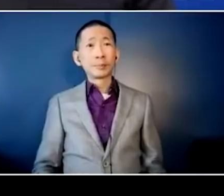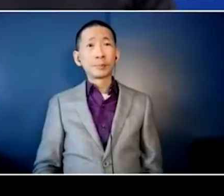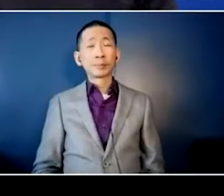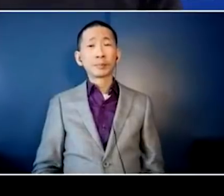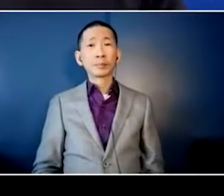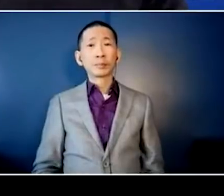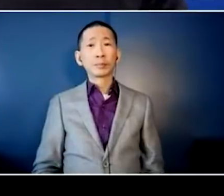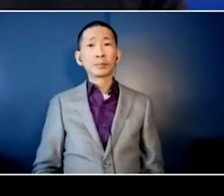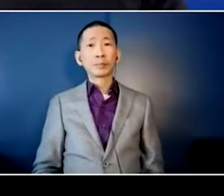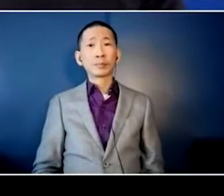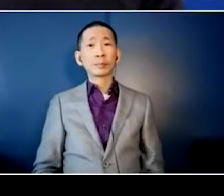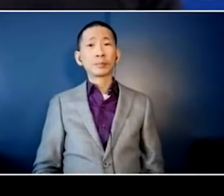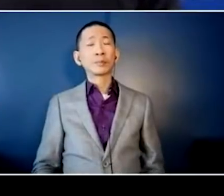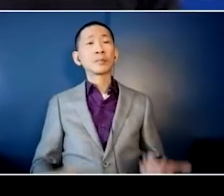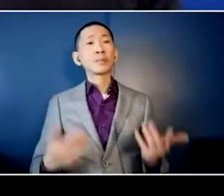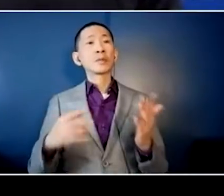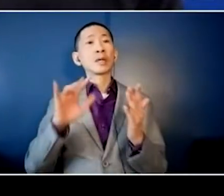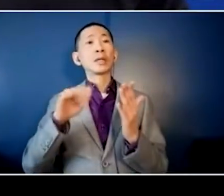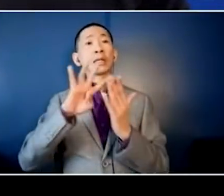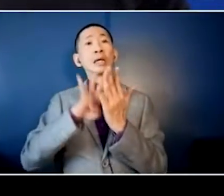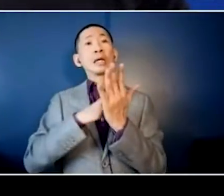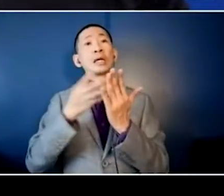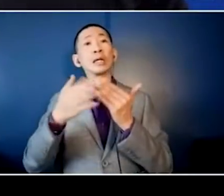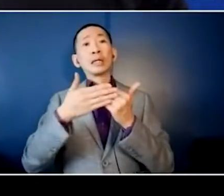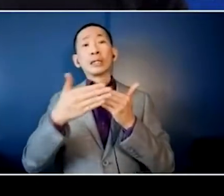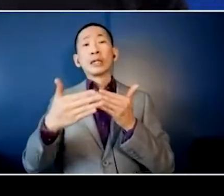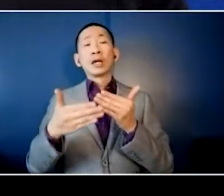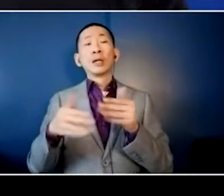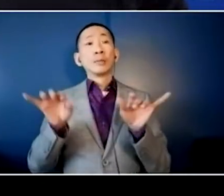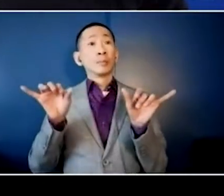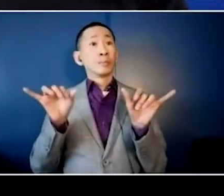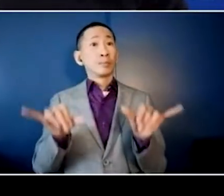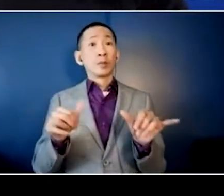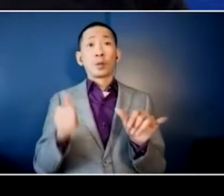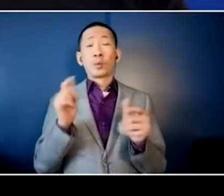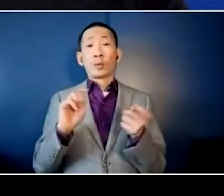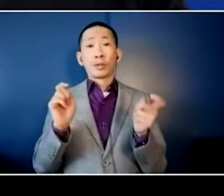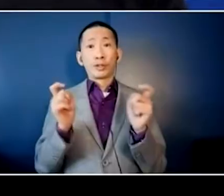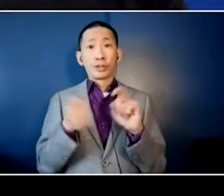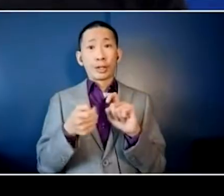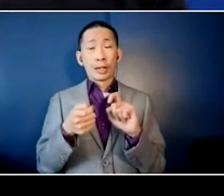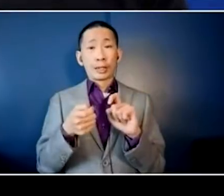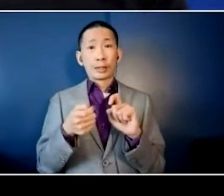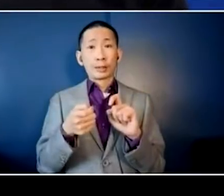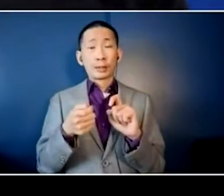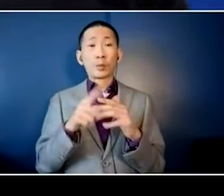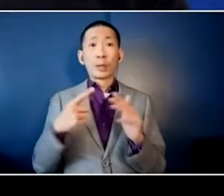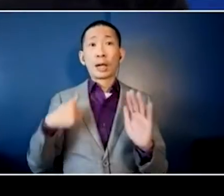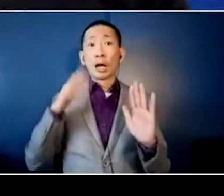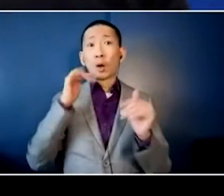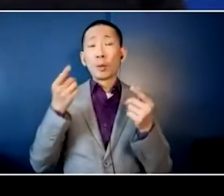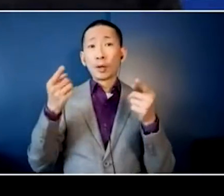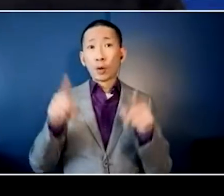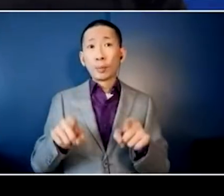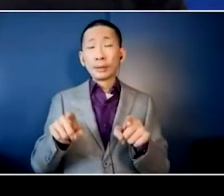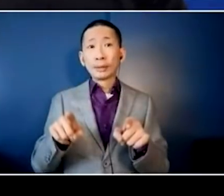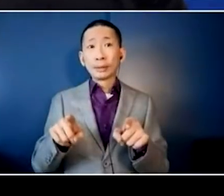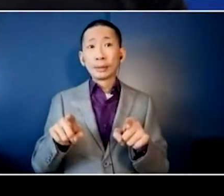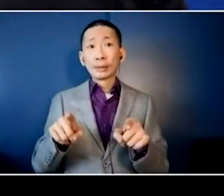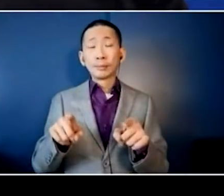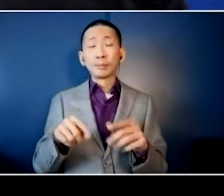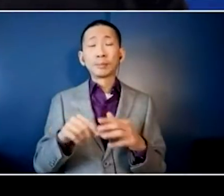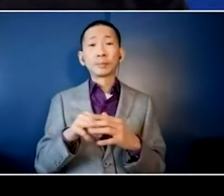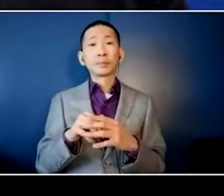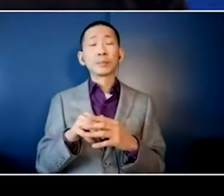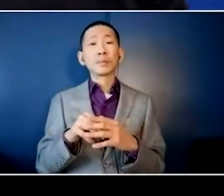Maureen, the timeline won't change if what I would hope happens, in fact, happens. And